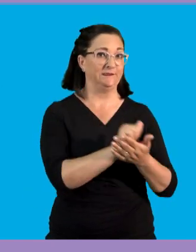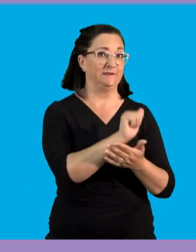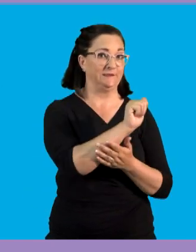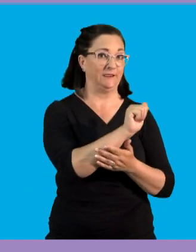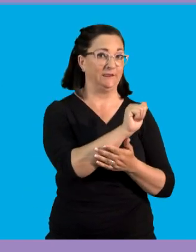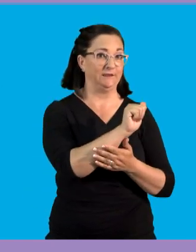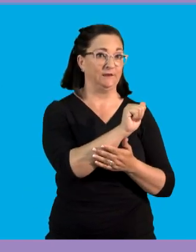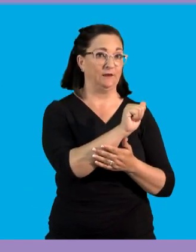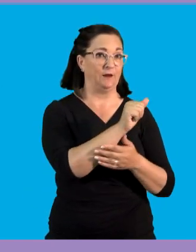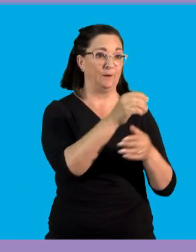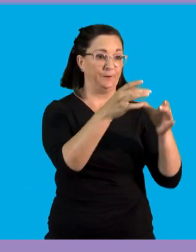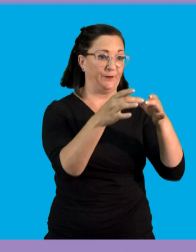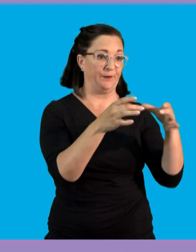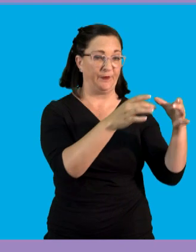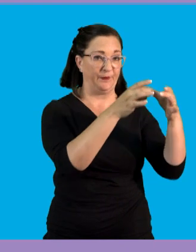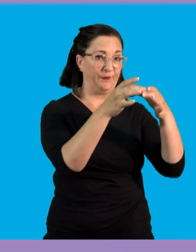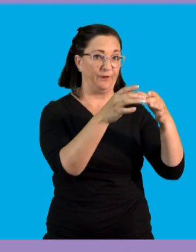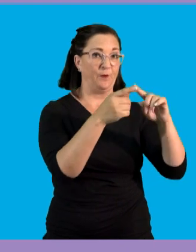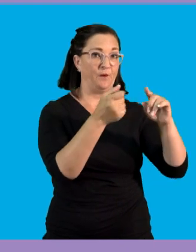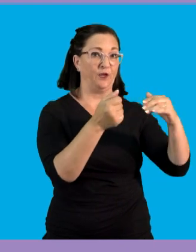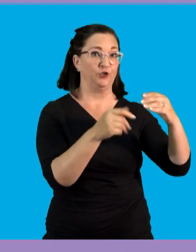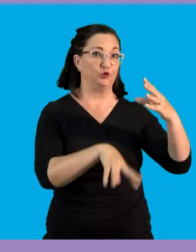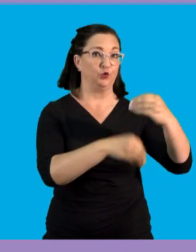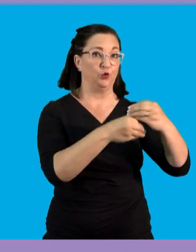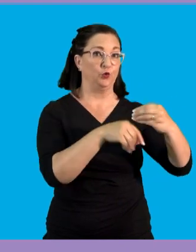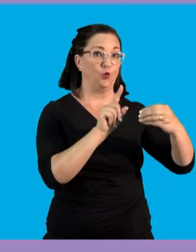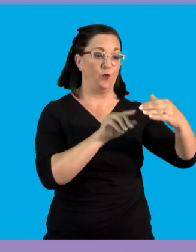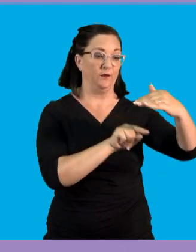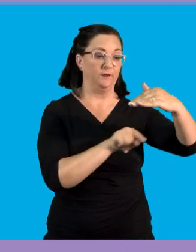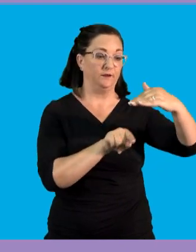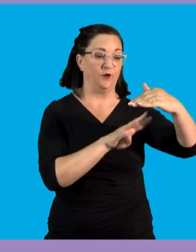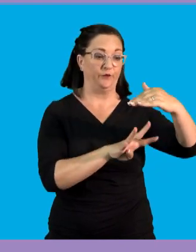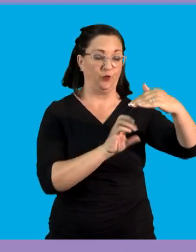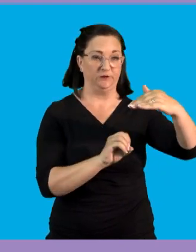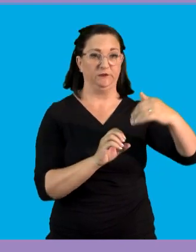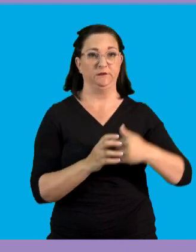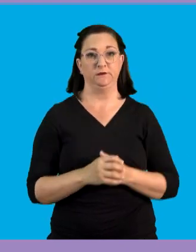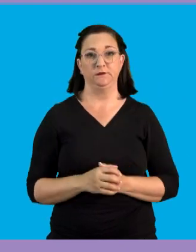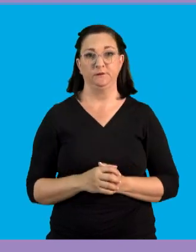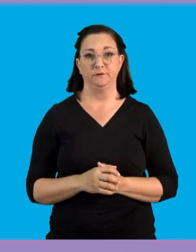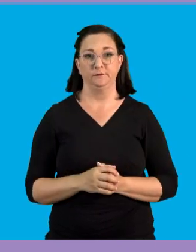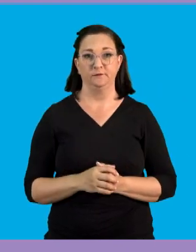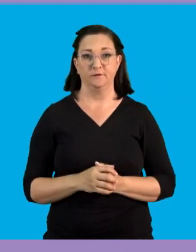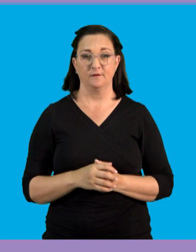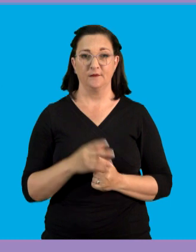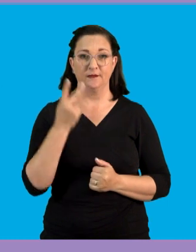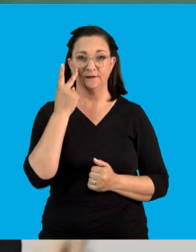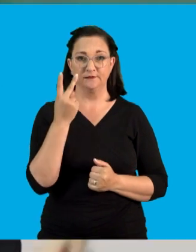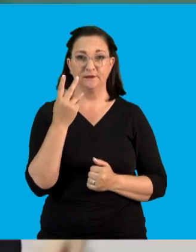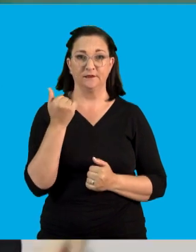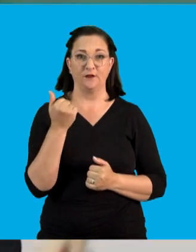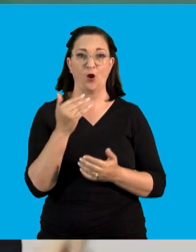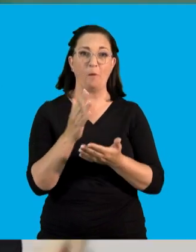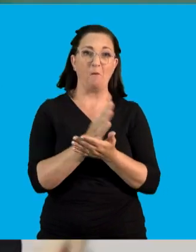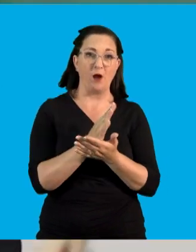is 16 pieces out of a total of 40 pieces. That's what when we are looking. Remember what a fraction is.